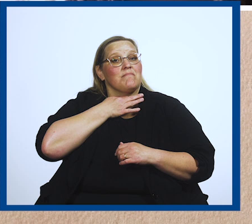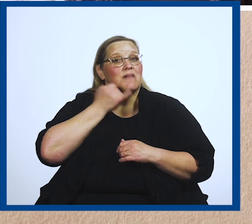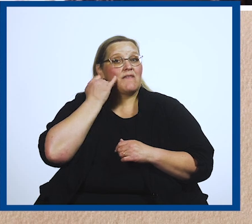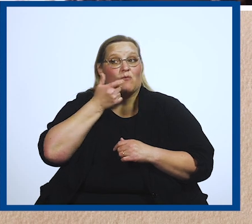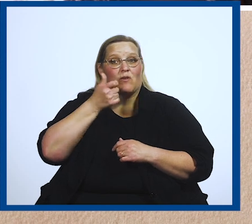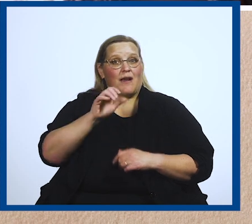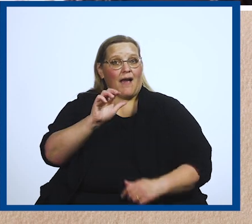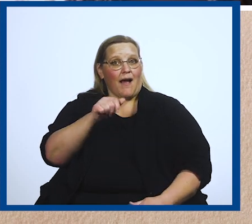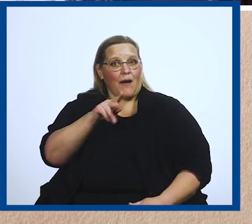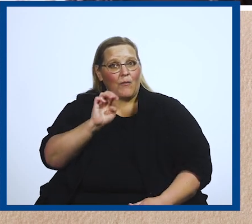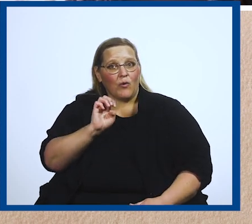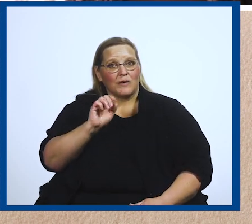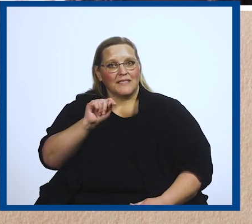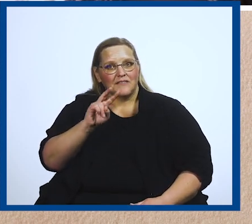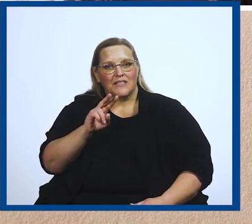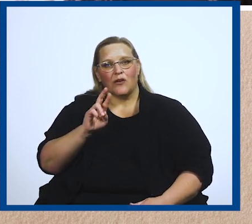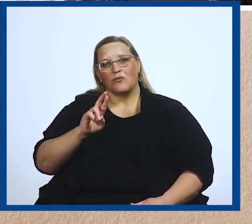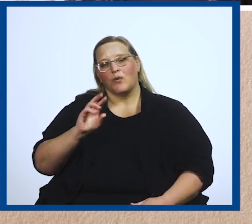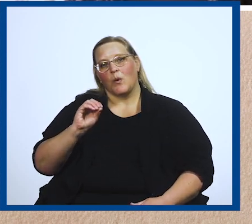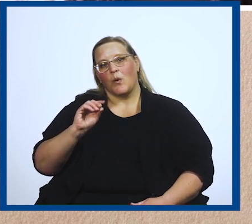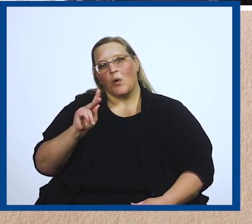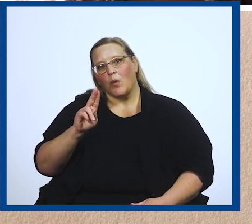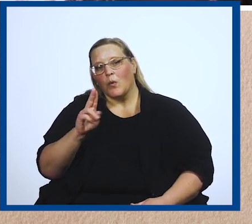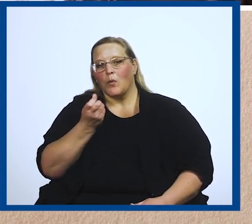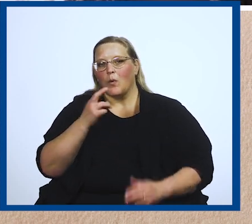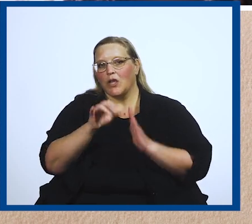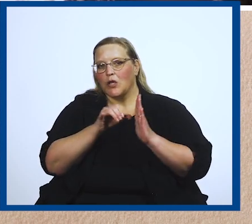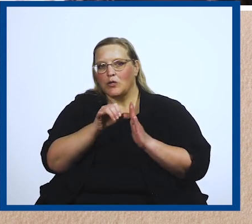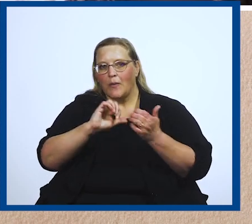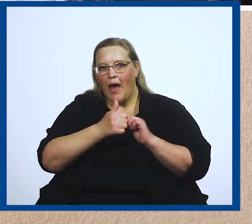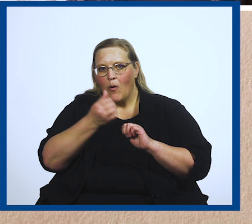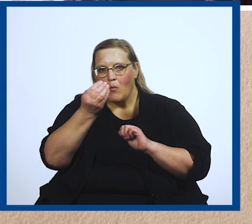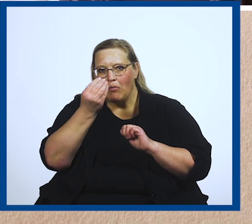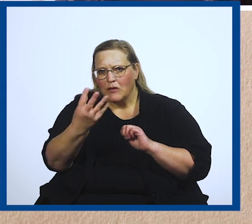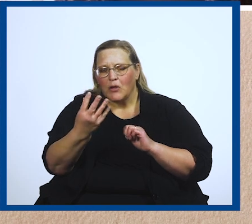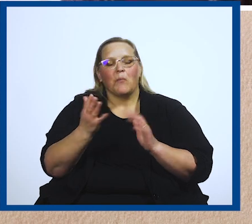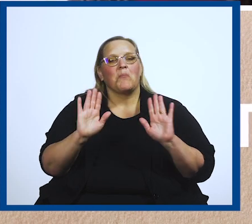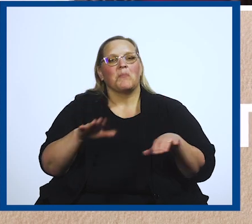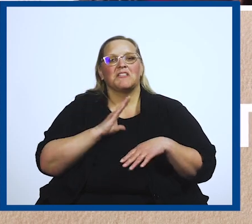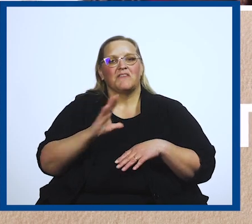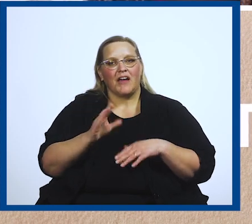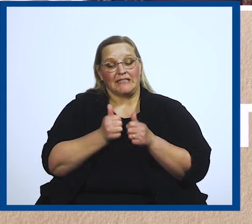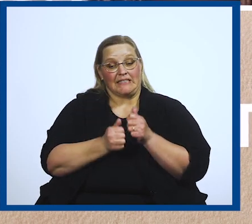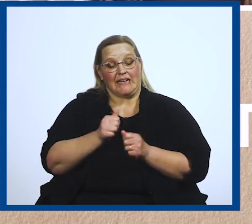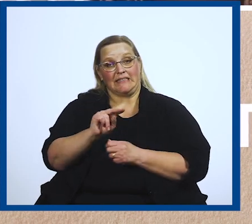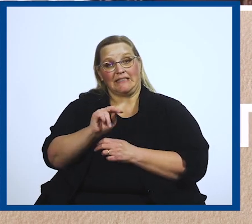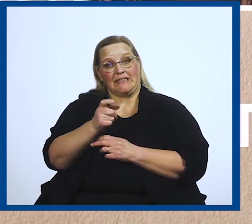Apple TV, Roku, or YouTube, how do you let us know? No worries, friends. You can text NEXT